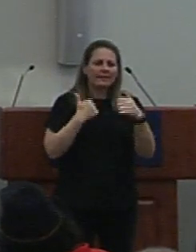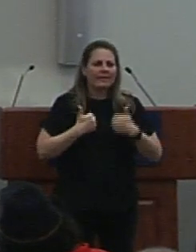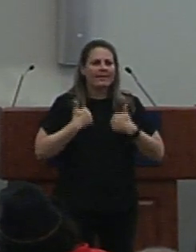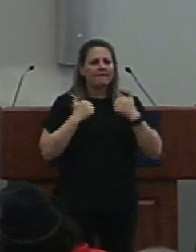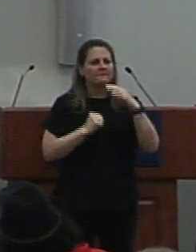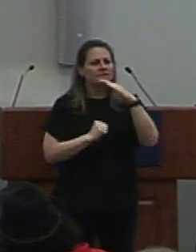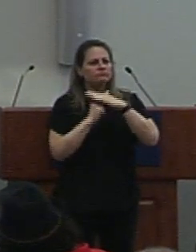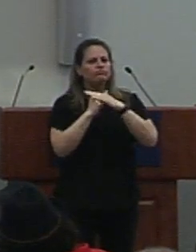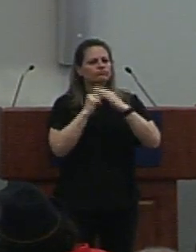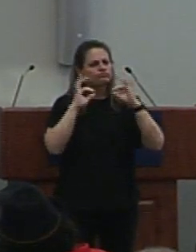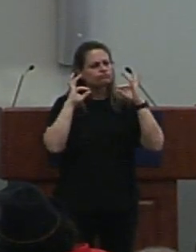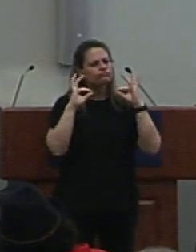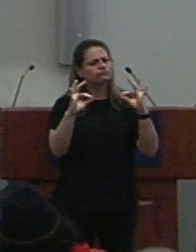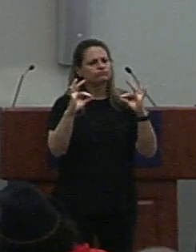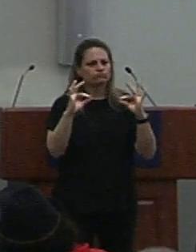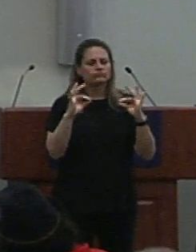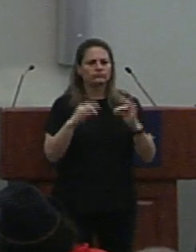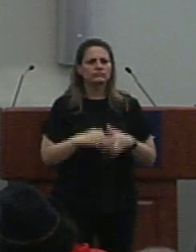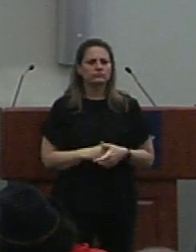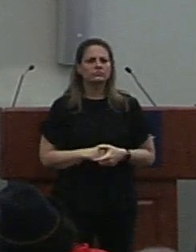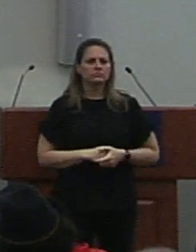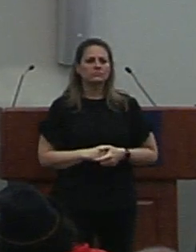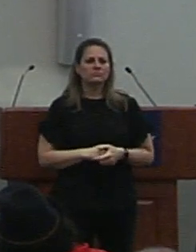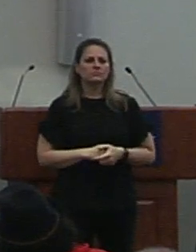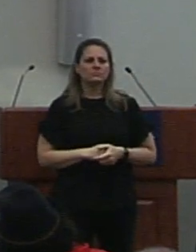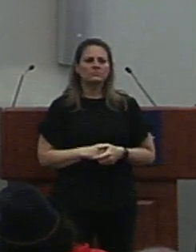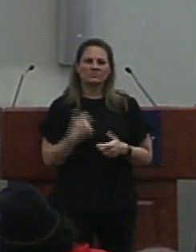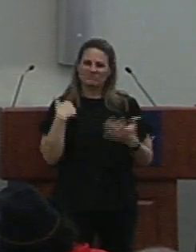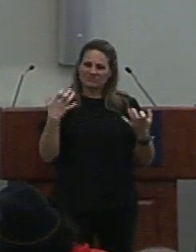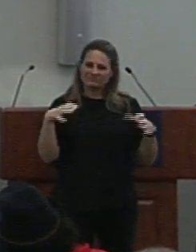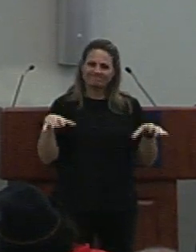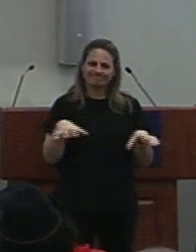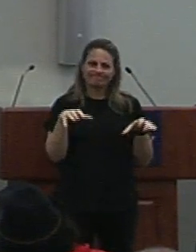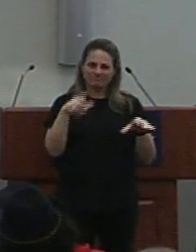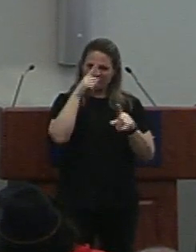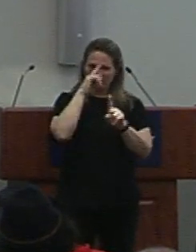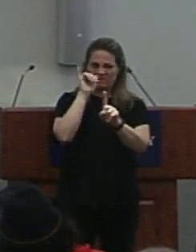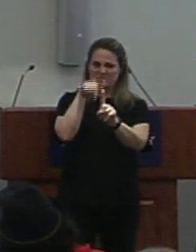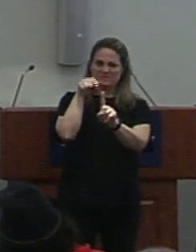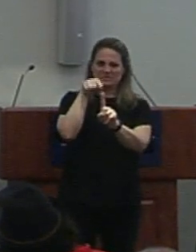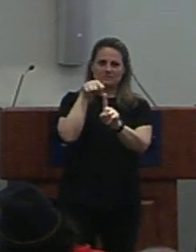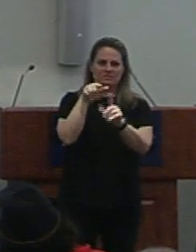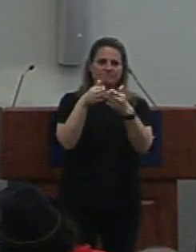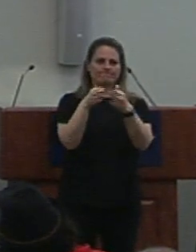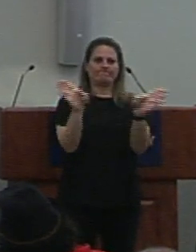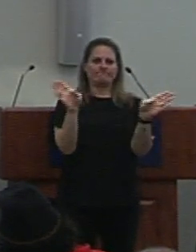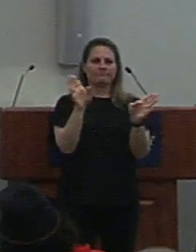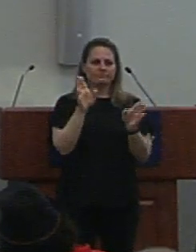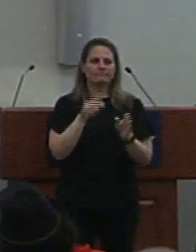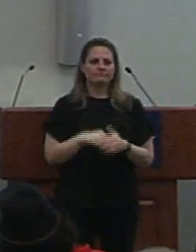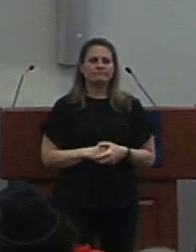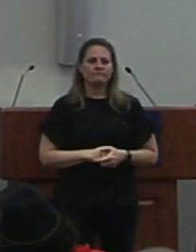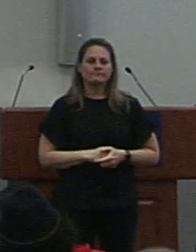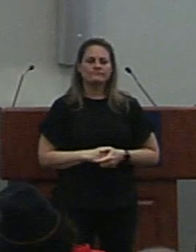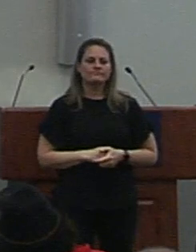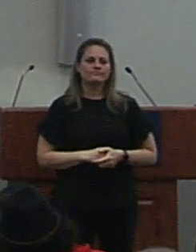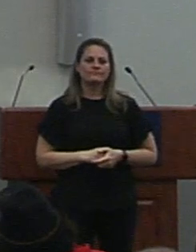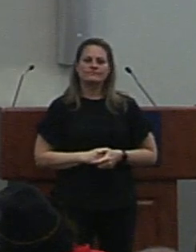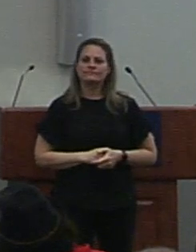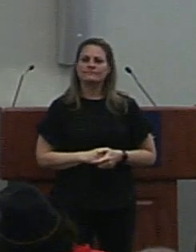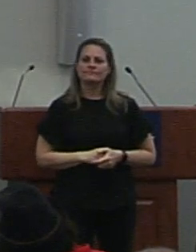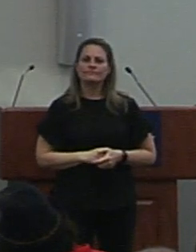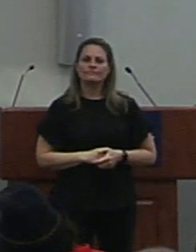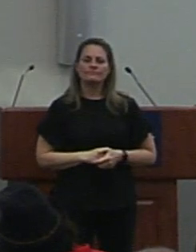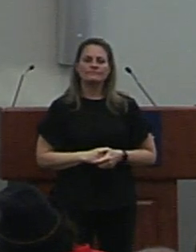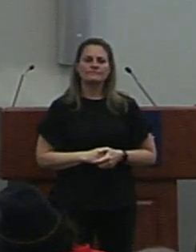And anything that we can do in that regard, I'm sure everybody who's on the commission would be most interested in hearing from you if